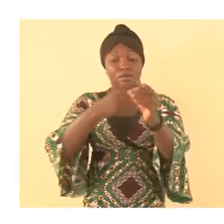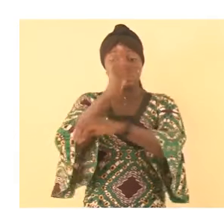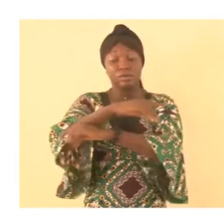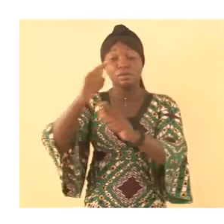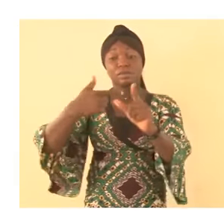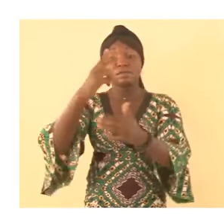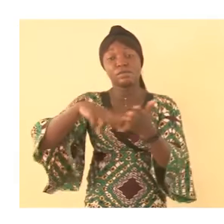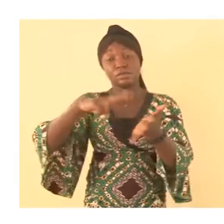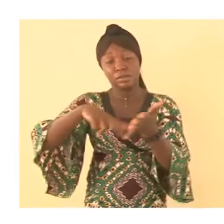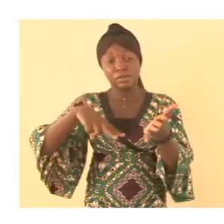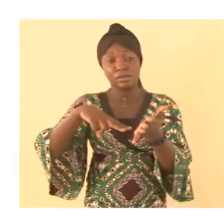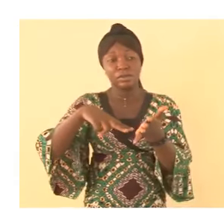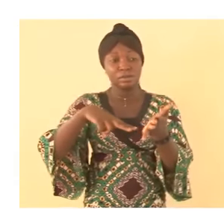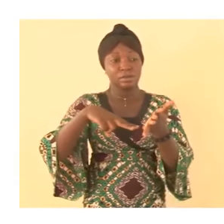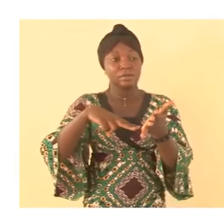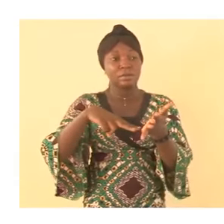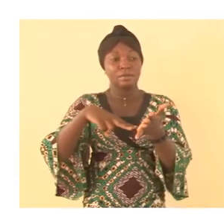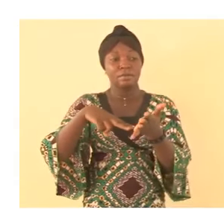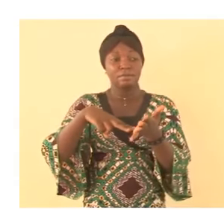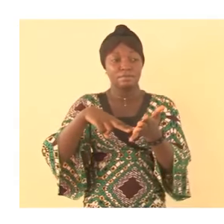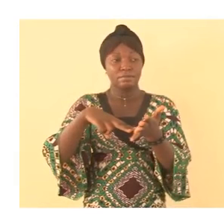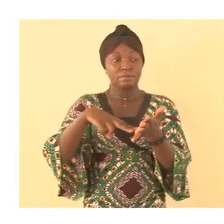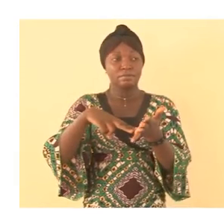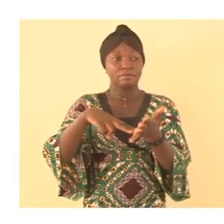from today's first reading